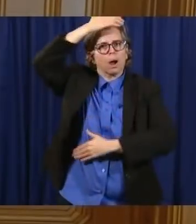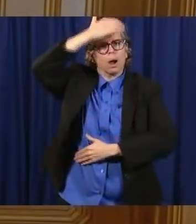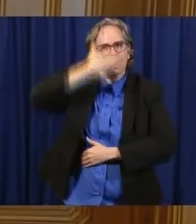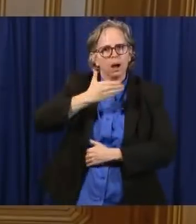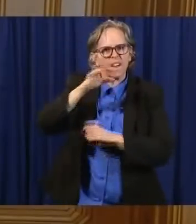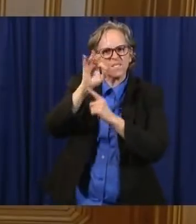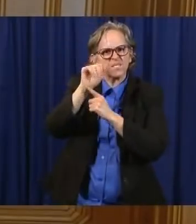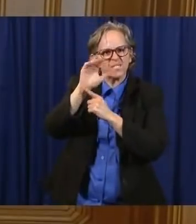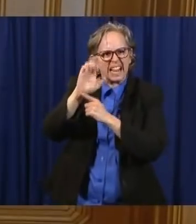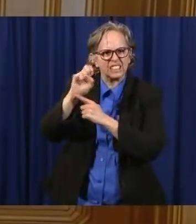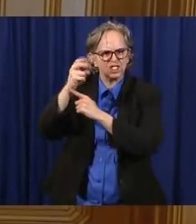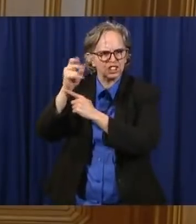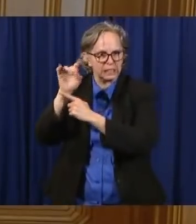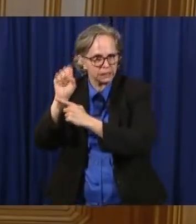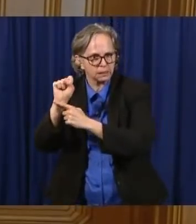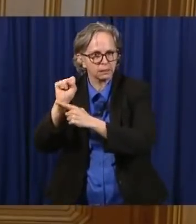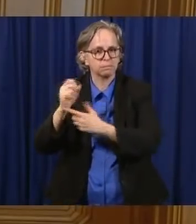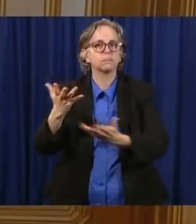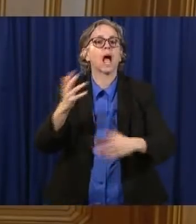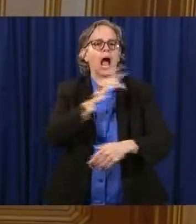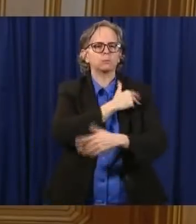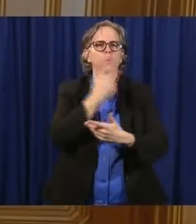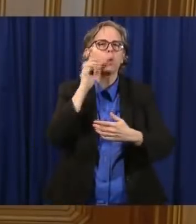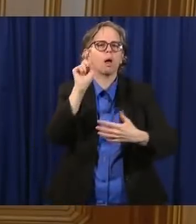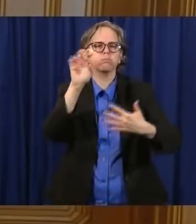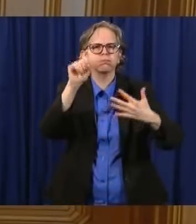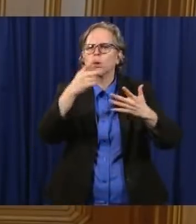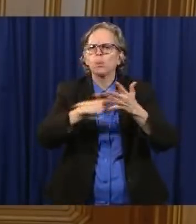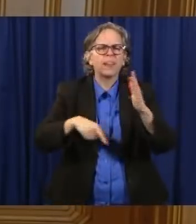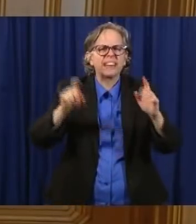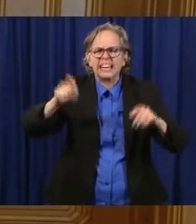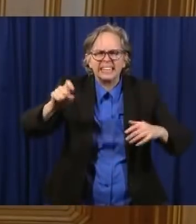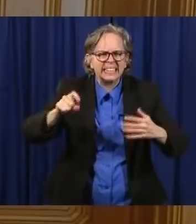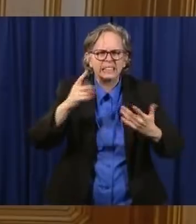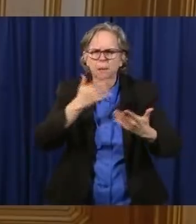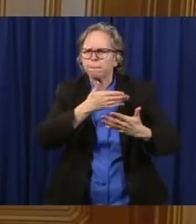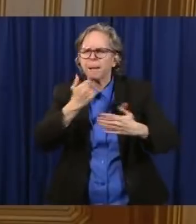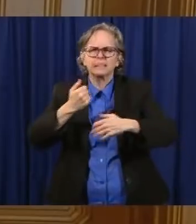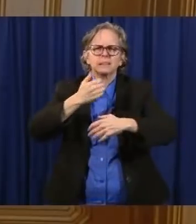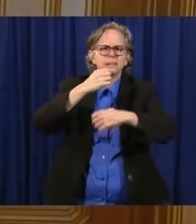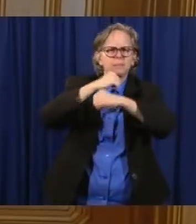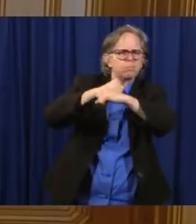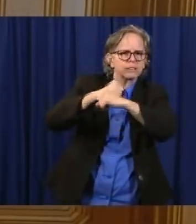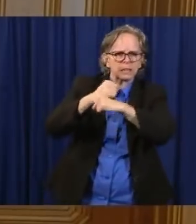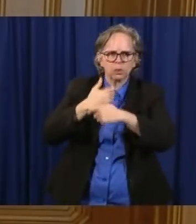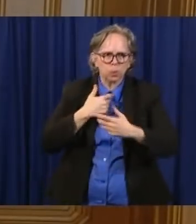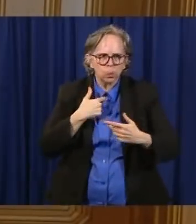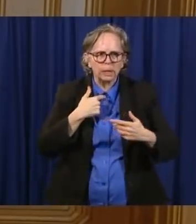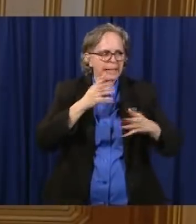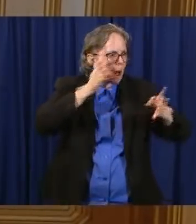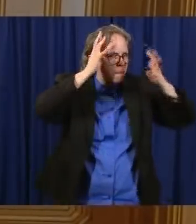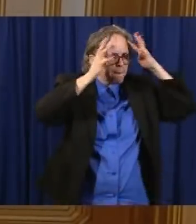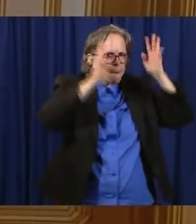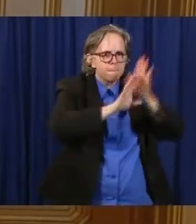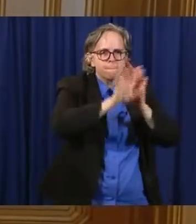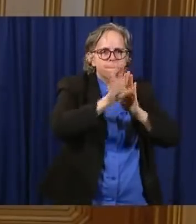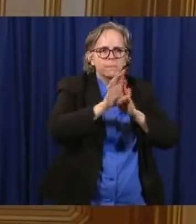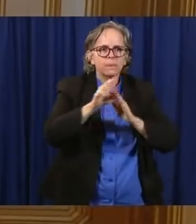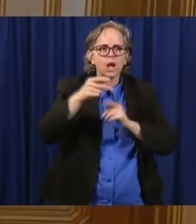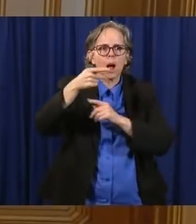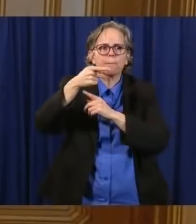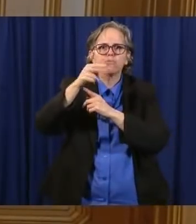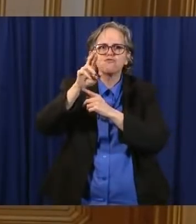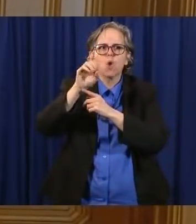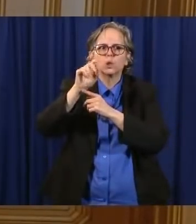the Manufacturing Advocacy and Growth Network, Magnet, developed the prototype. We're particularly excited our team